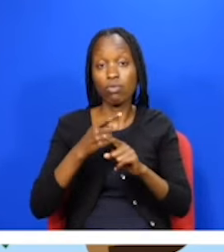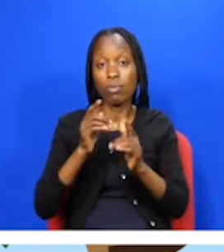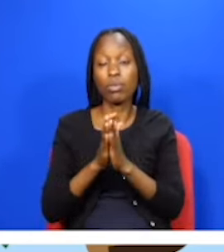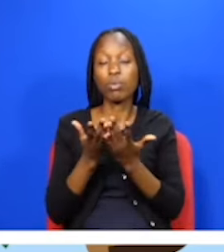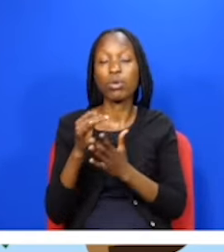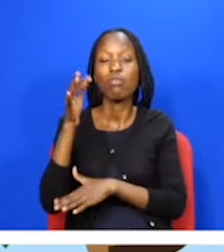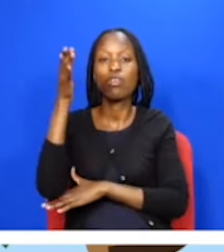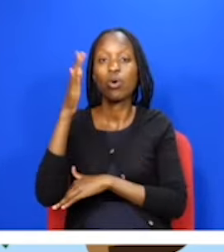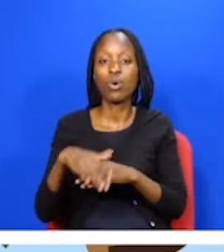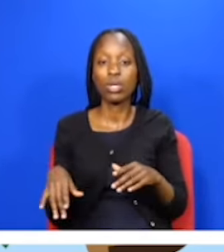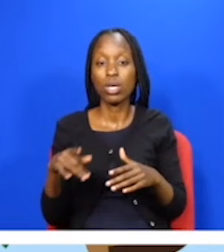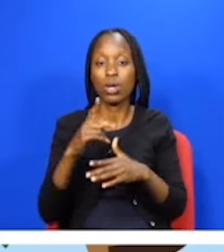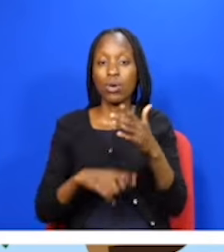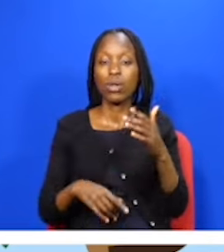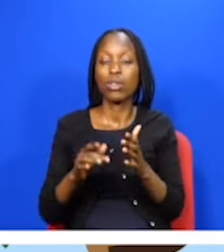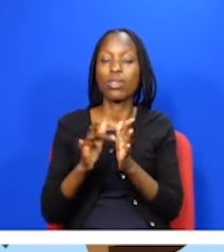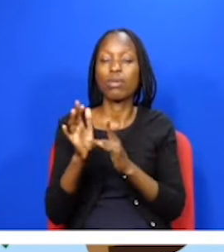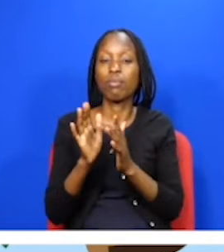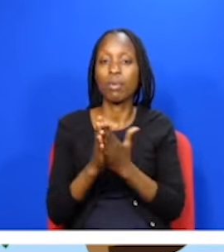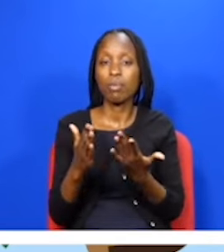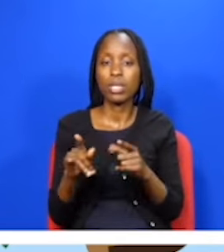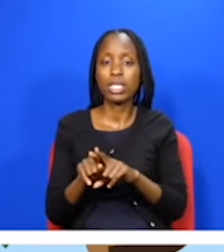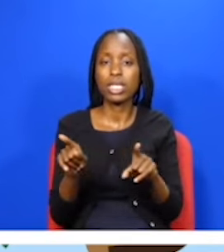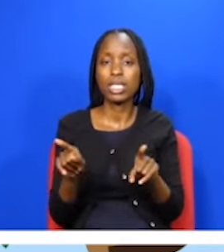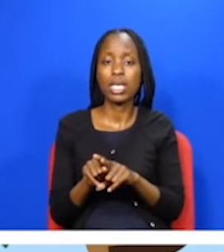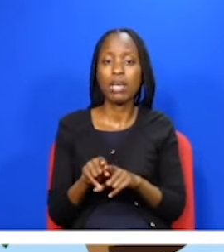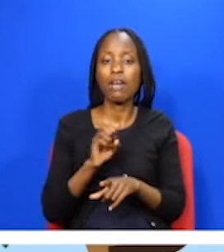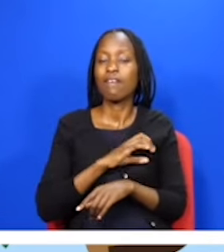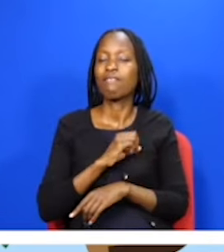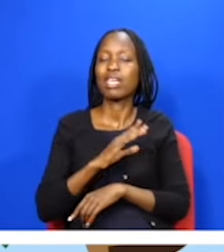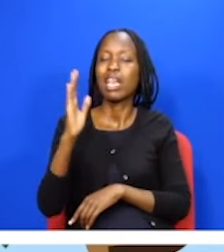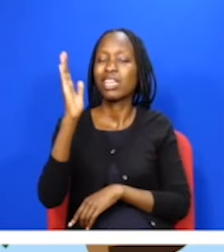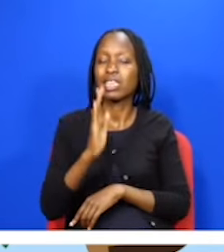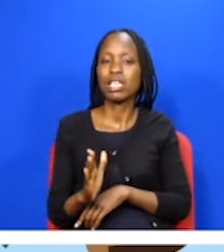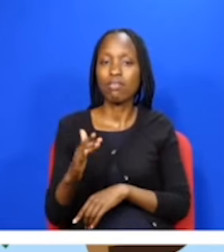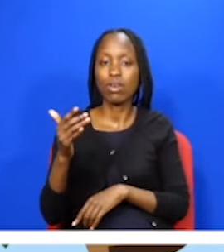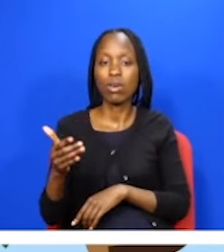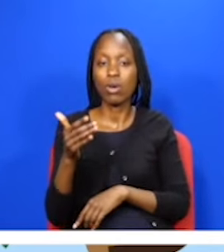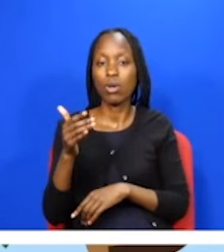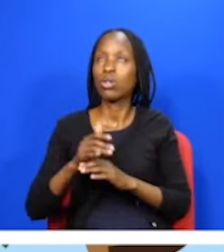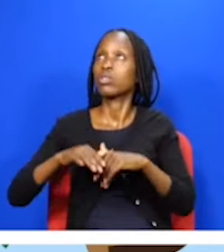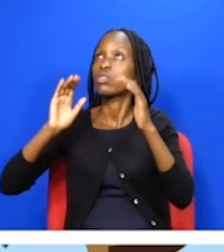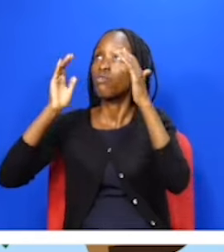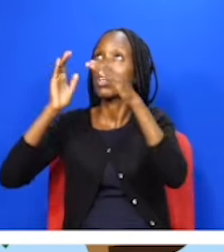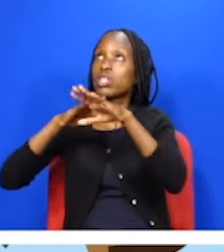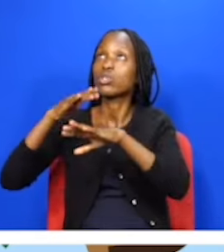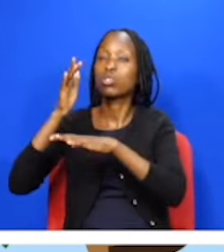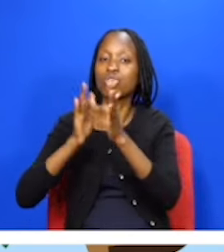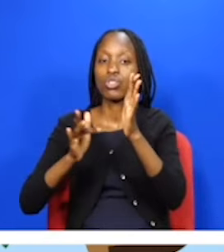God, which is called the Bible. So never be afraid. Always fix your eyes on